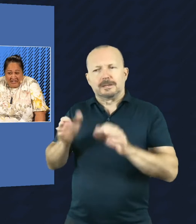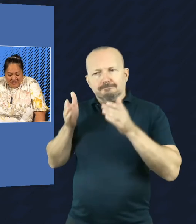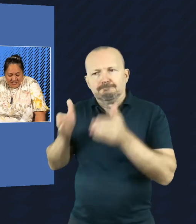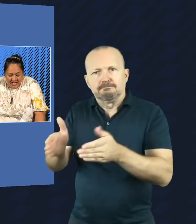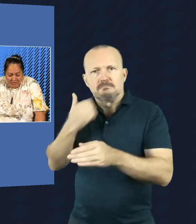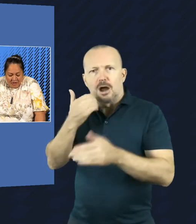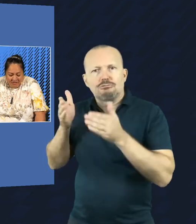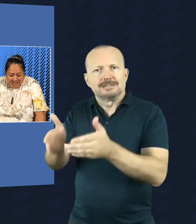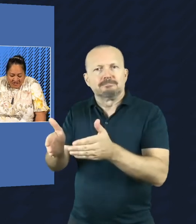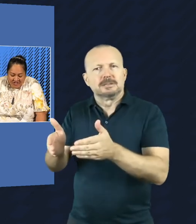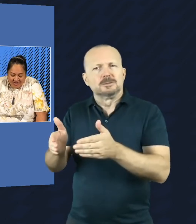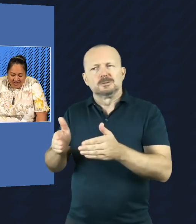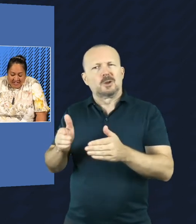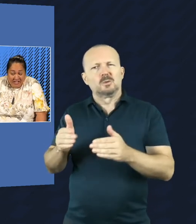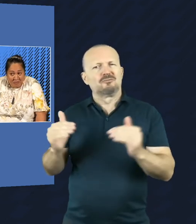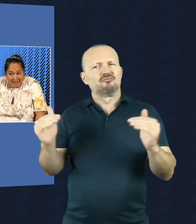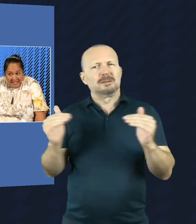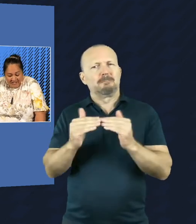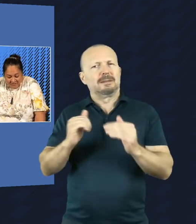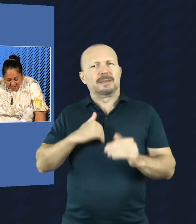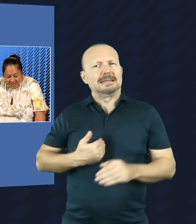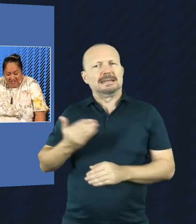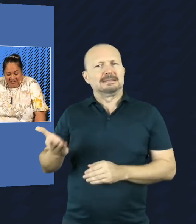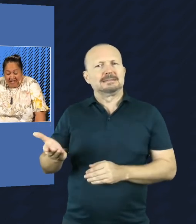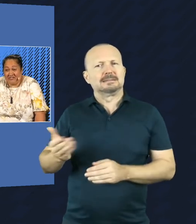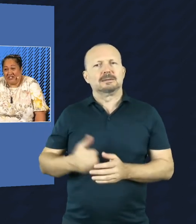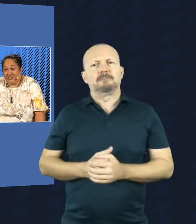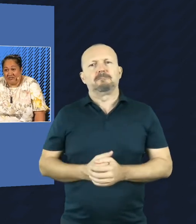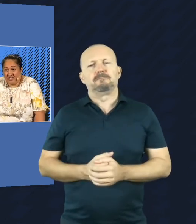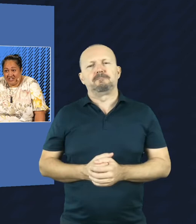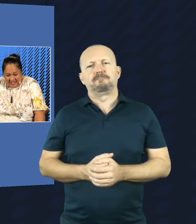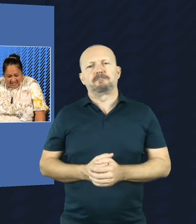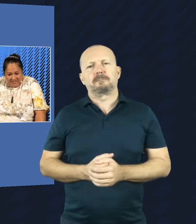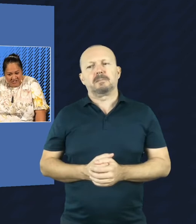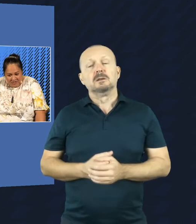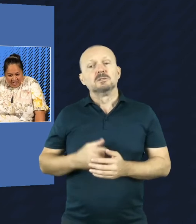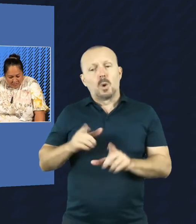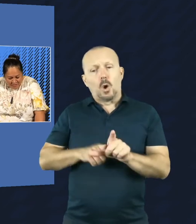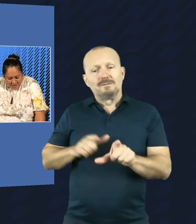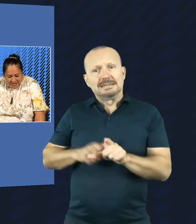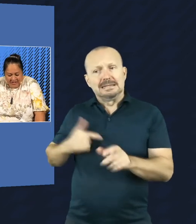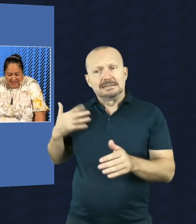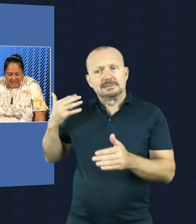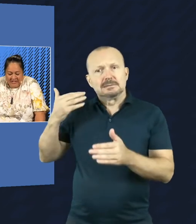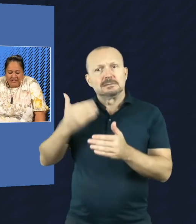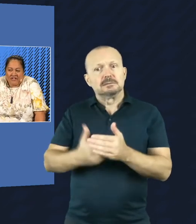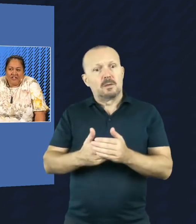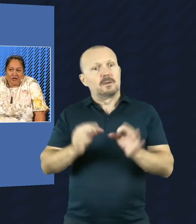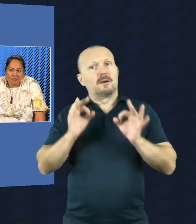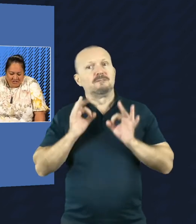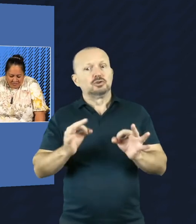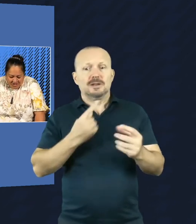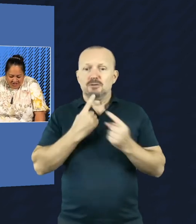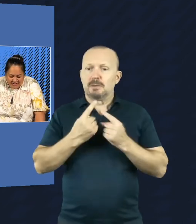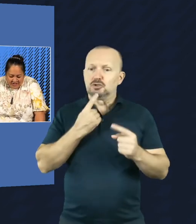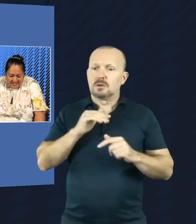the years, Māori researchers and commentators have questioned the relevance of existing official data about Māori. You know,